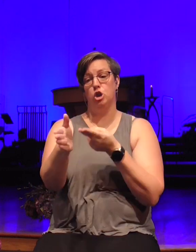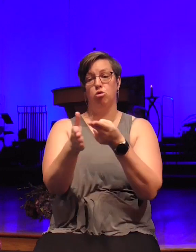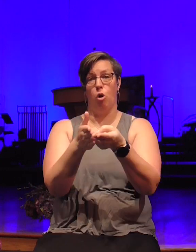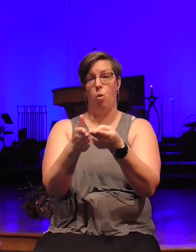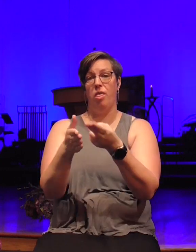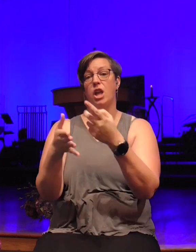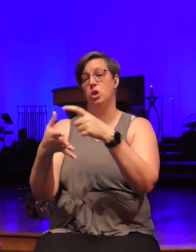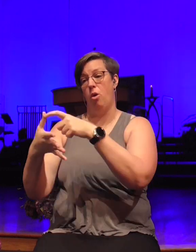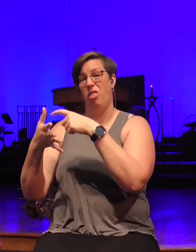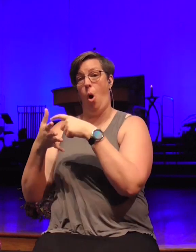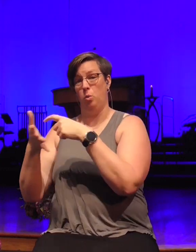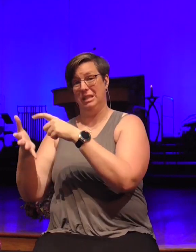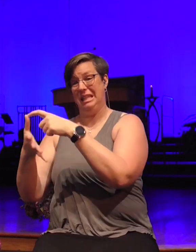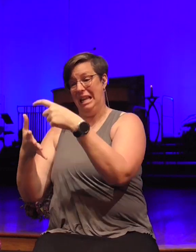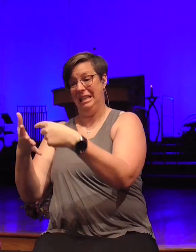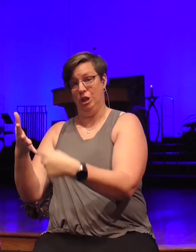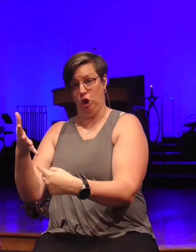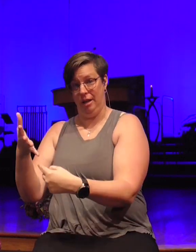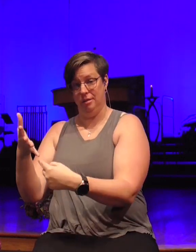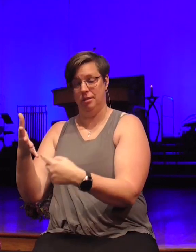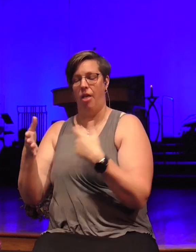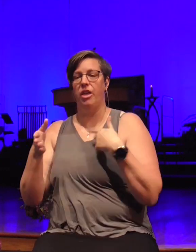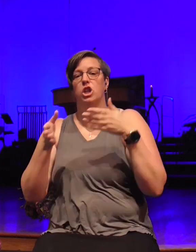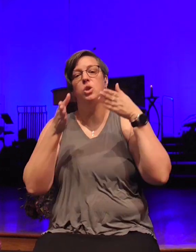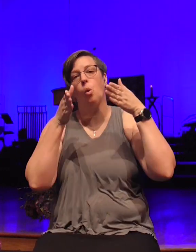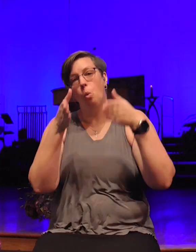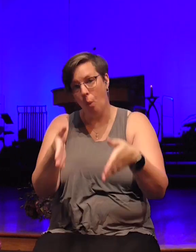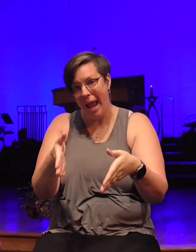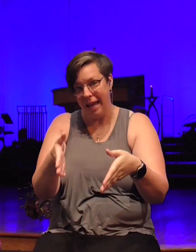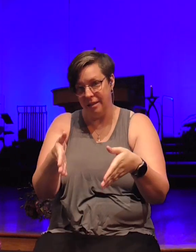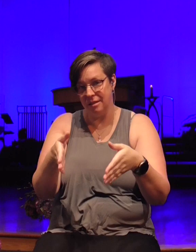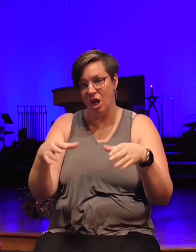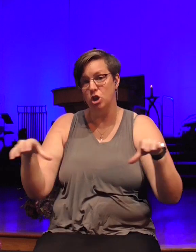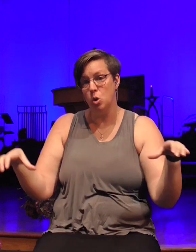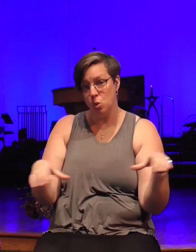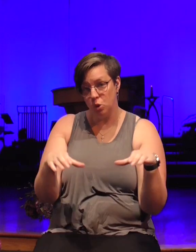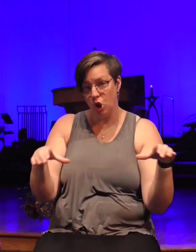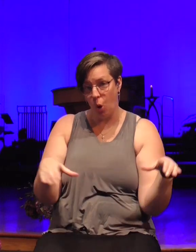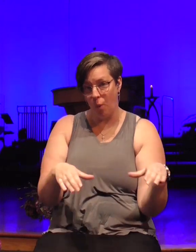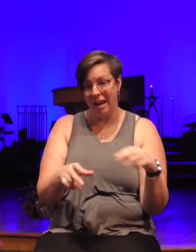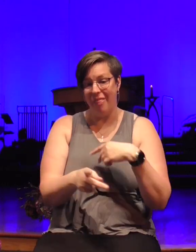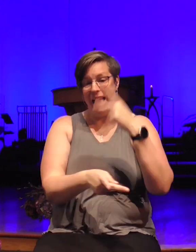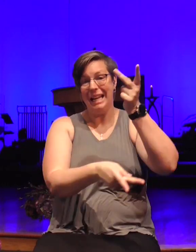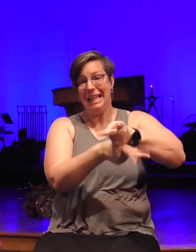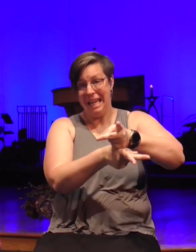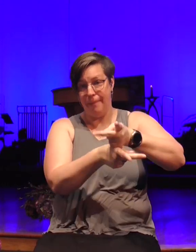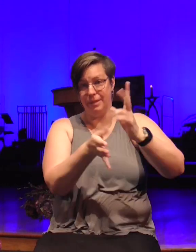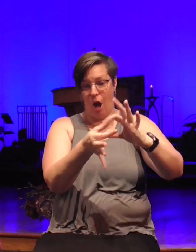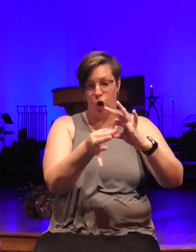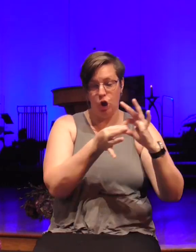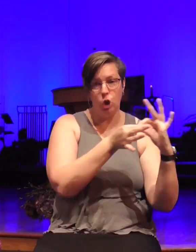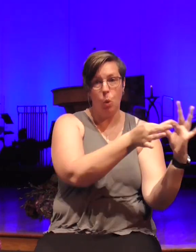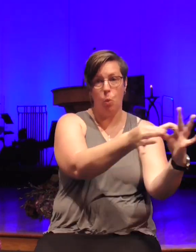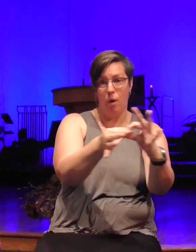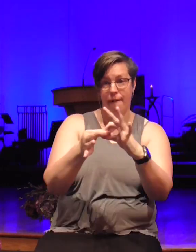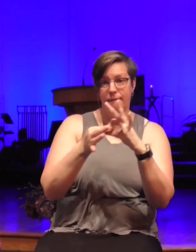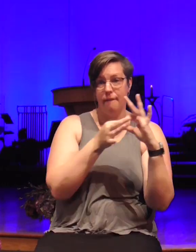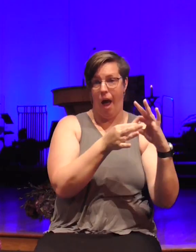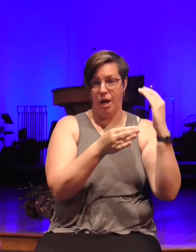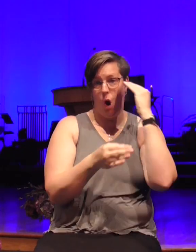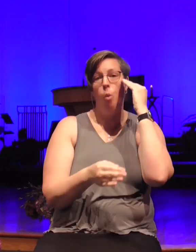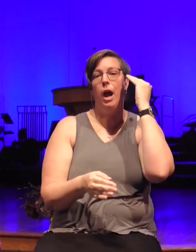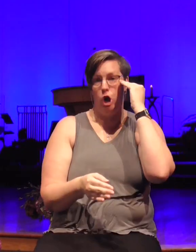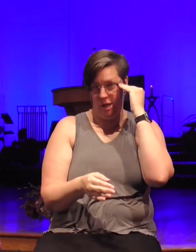conditions, there are ways to do that continue to keep our unified awareness